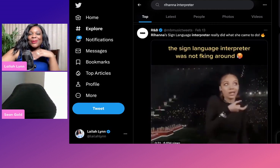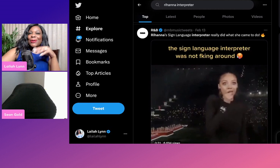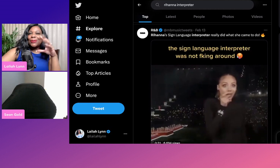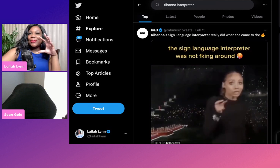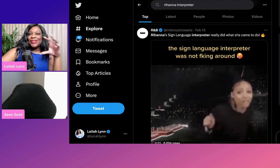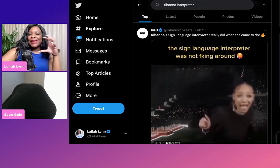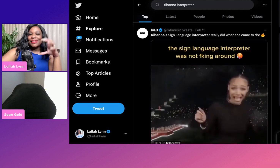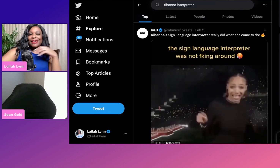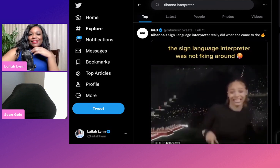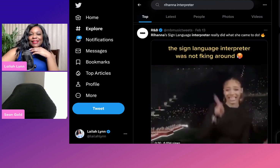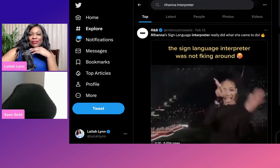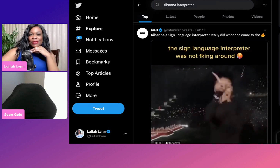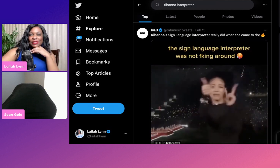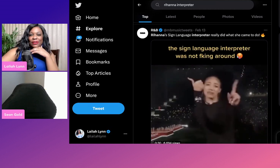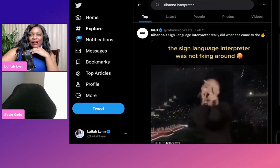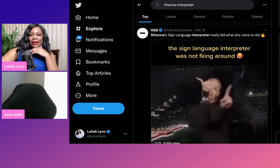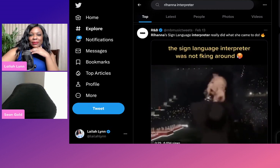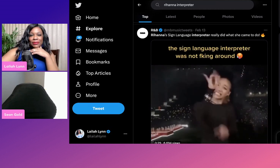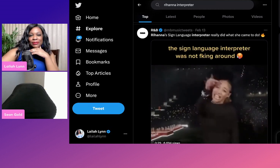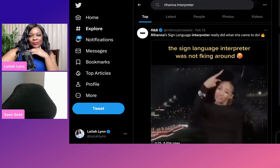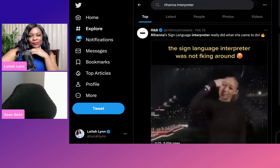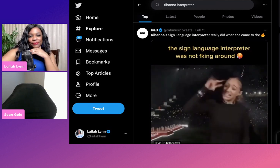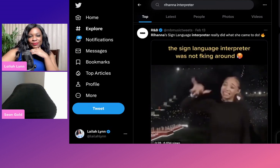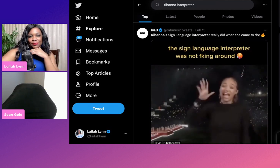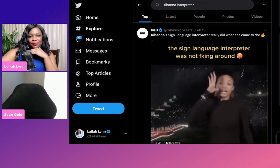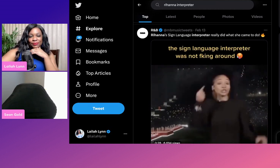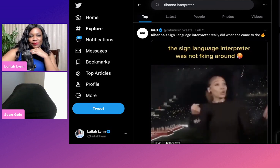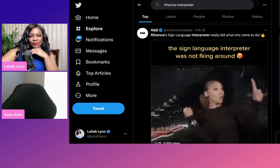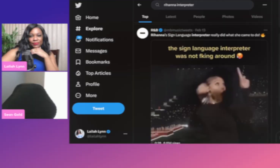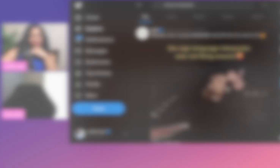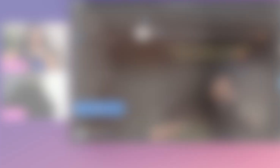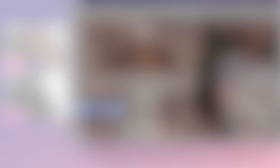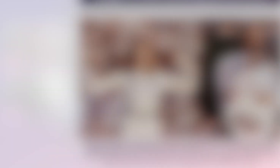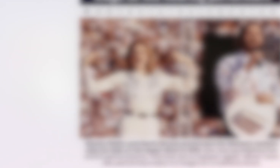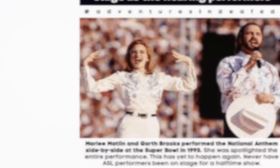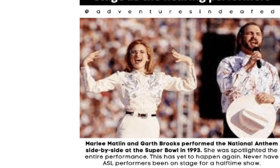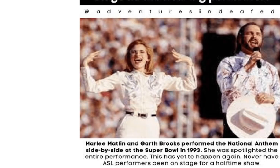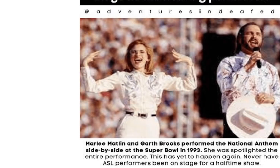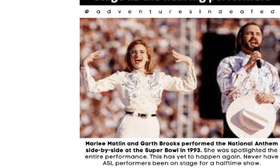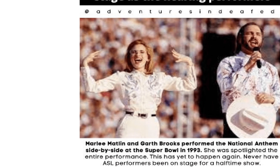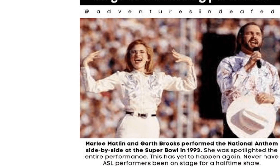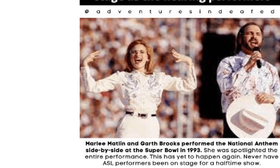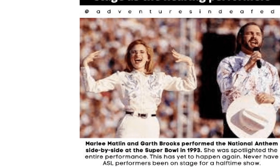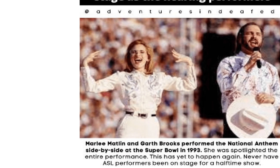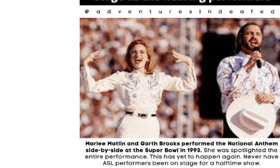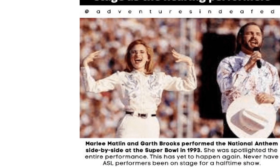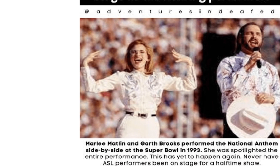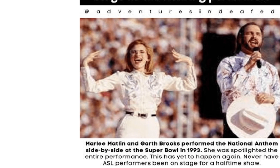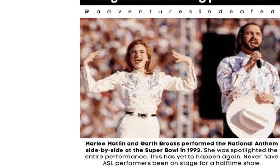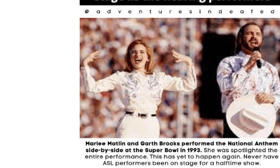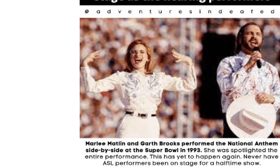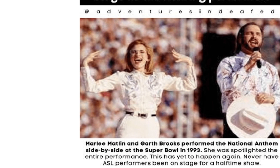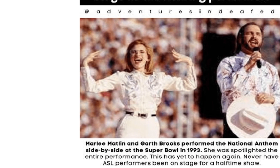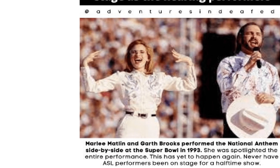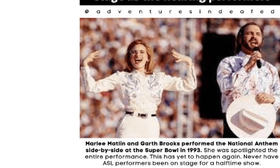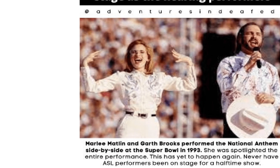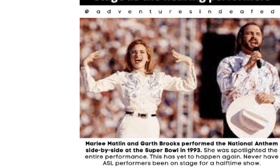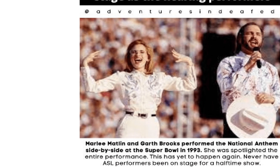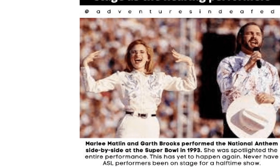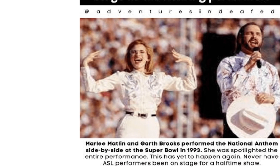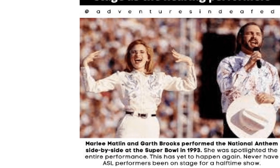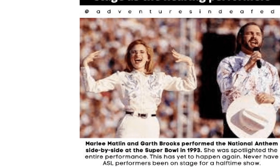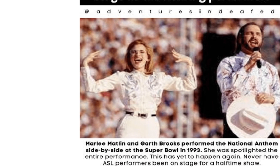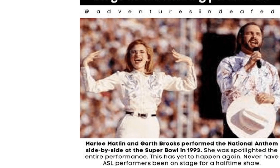opinion on that 30-year gap? So again, the last time the interpreter